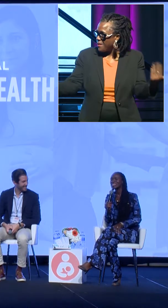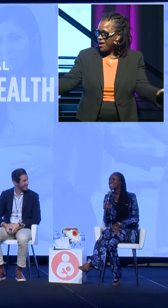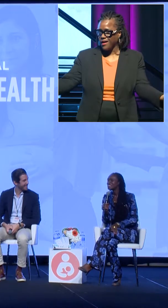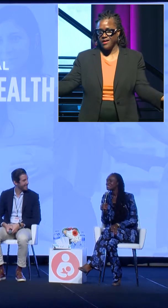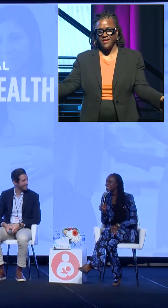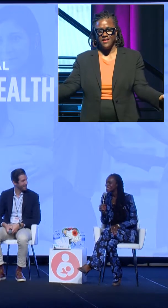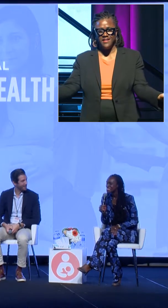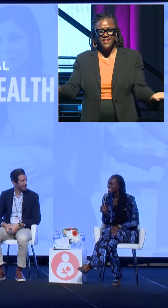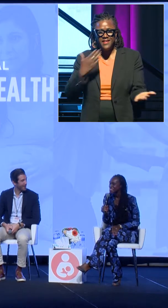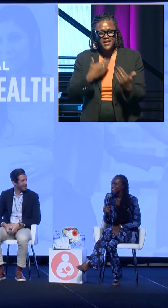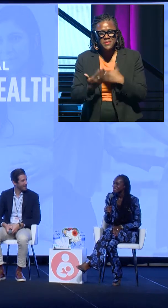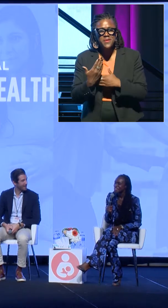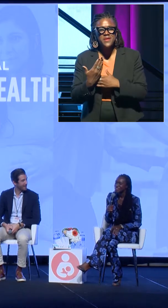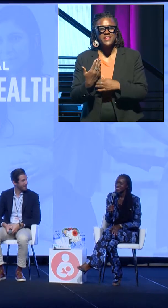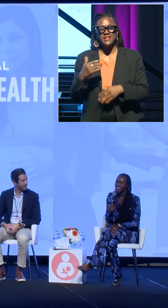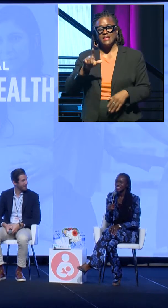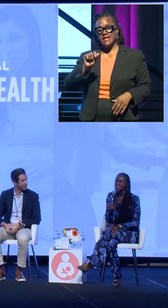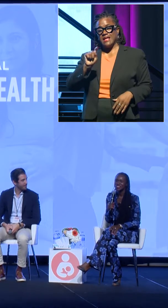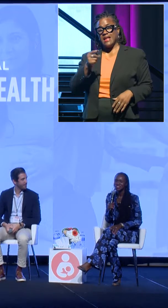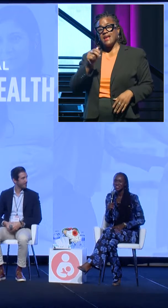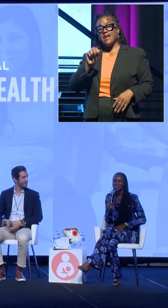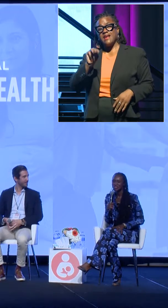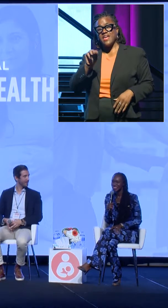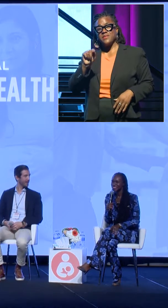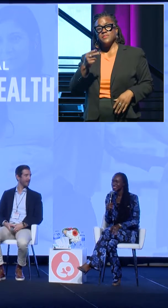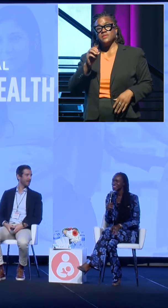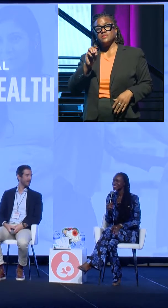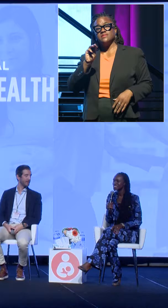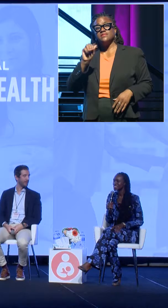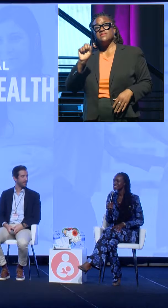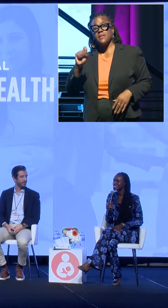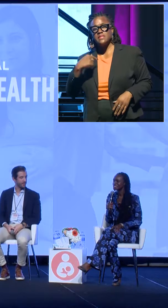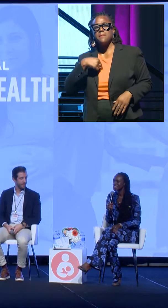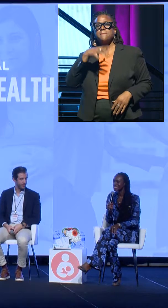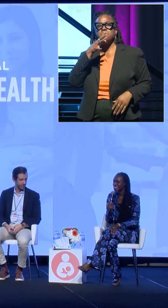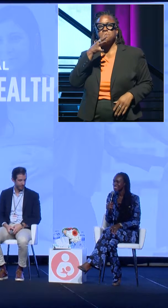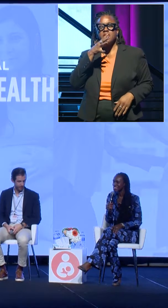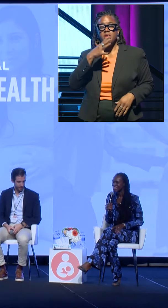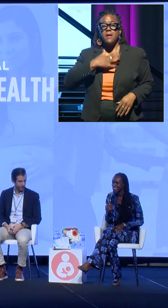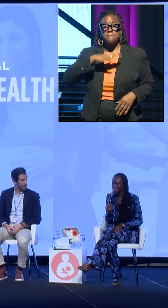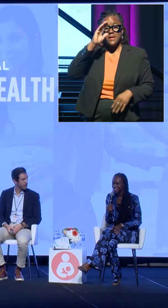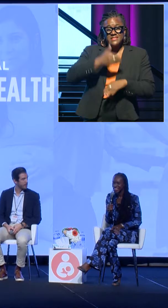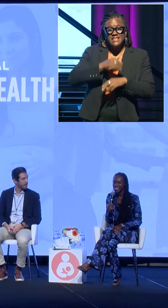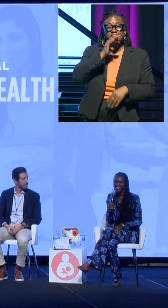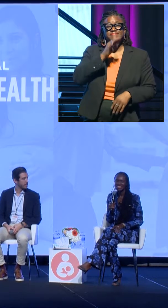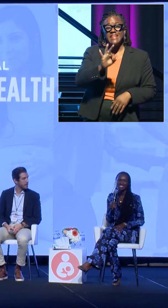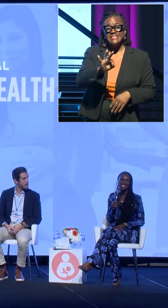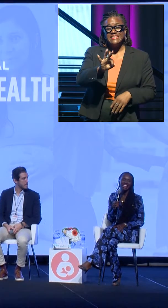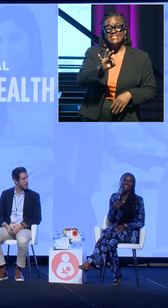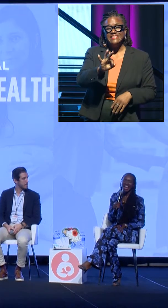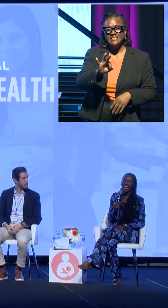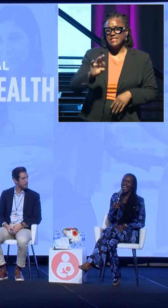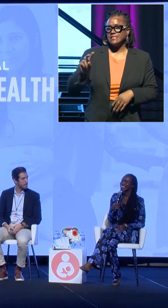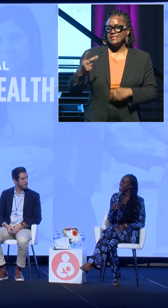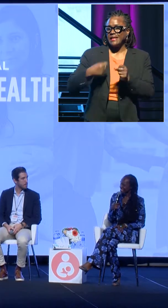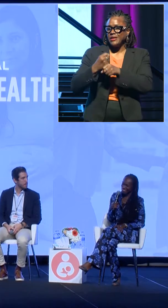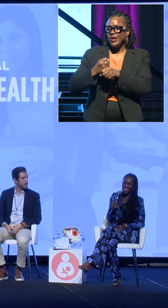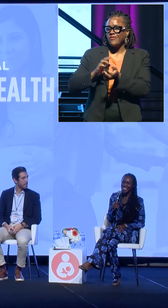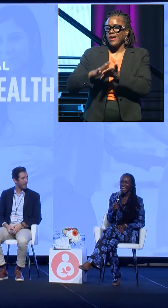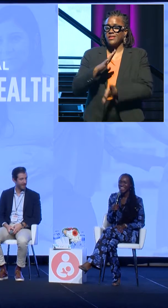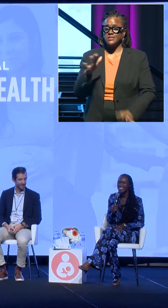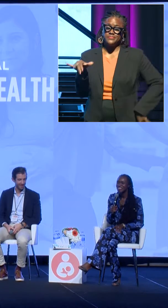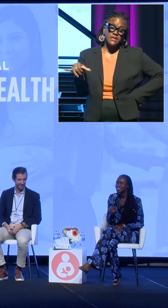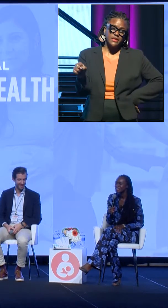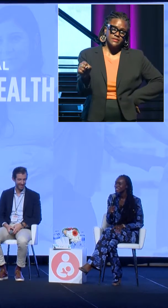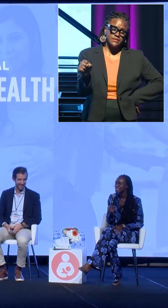morning. My name is Latham Thomas. I'm also a mother of a 19-year-old son in his second year of college.